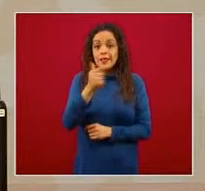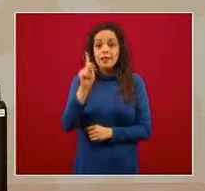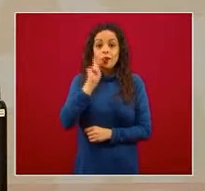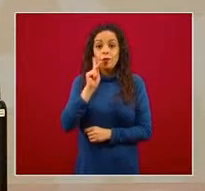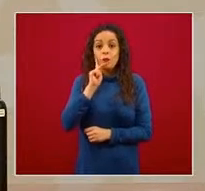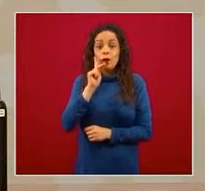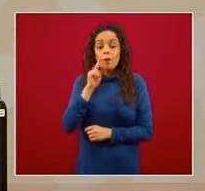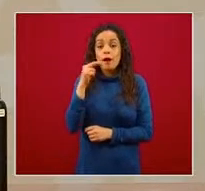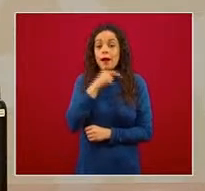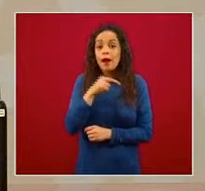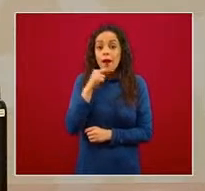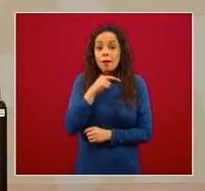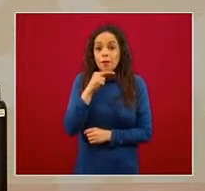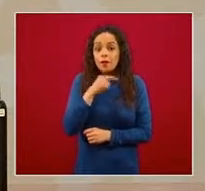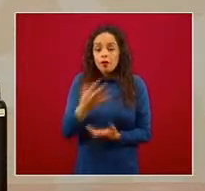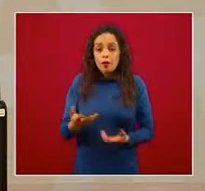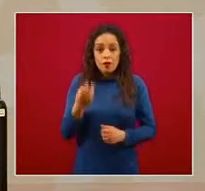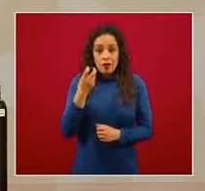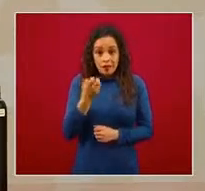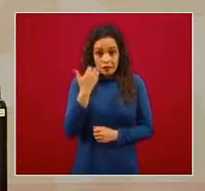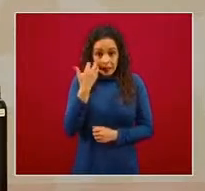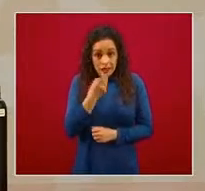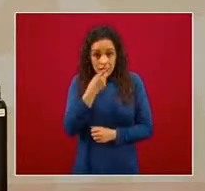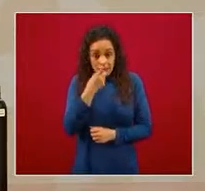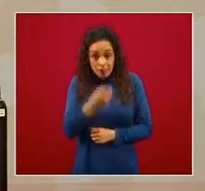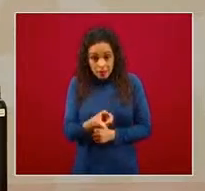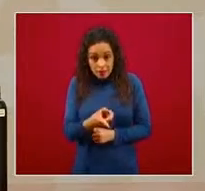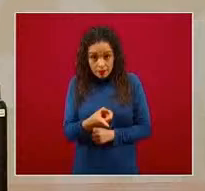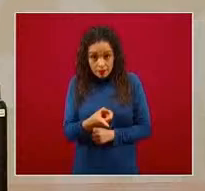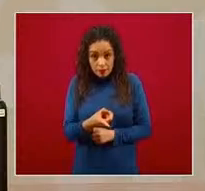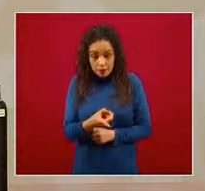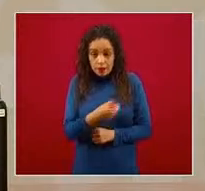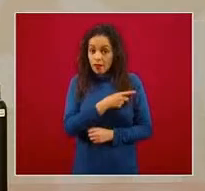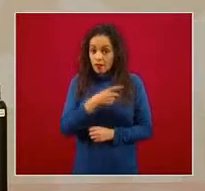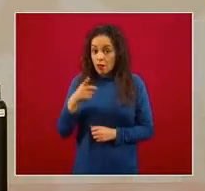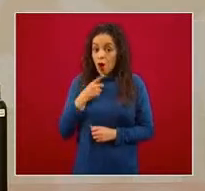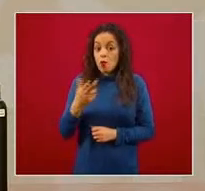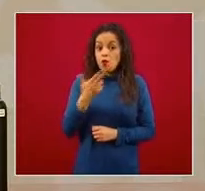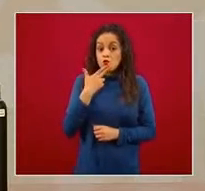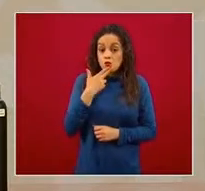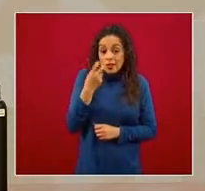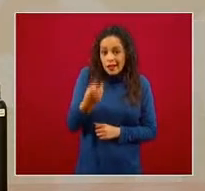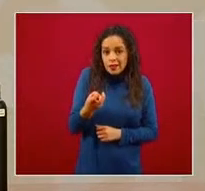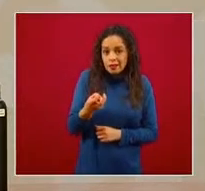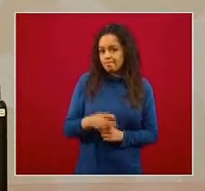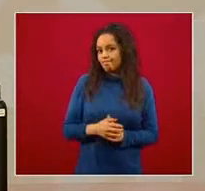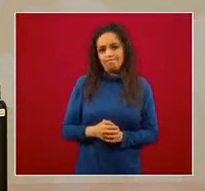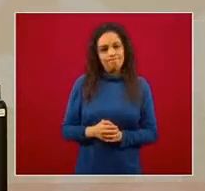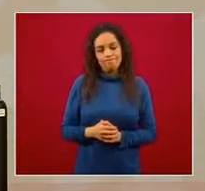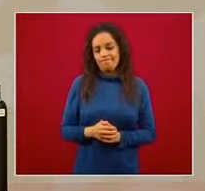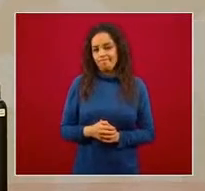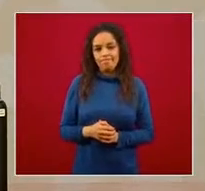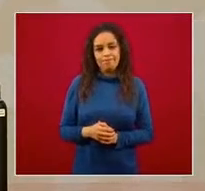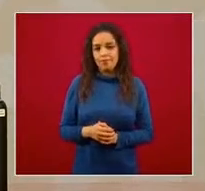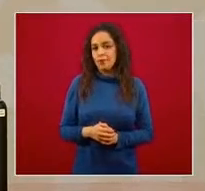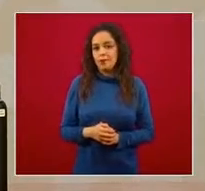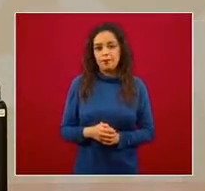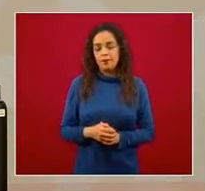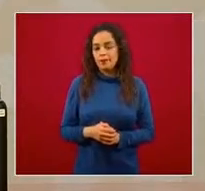7 fast testing, this does not mean in any way that they should be used.